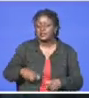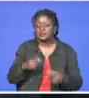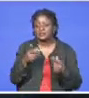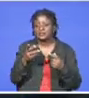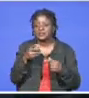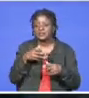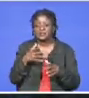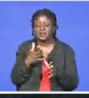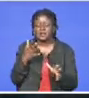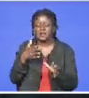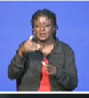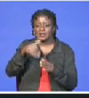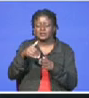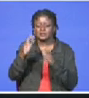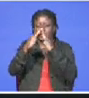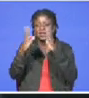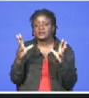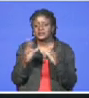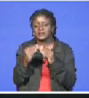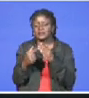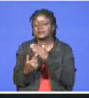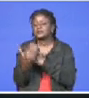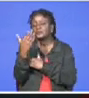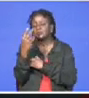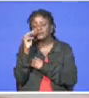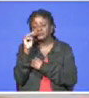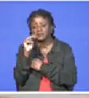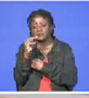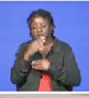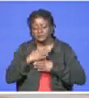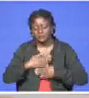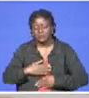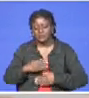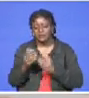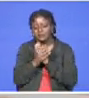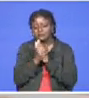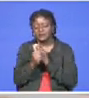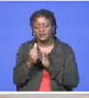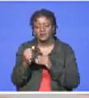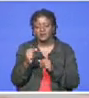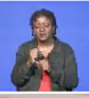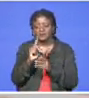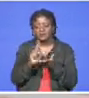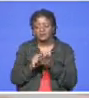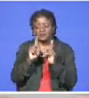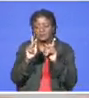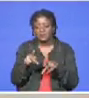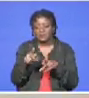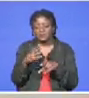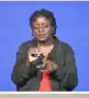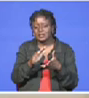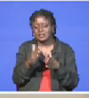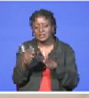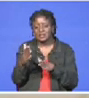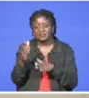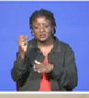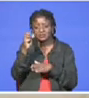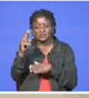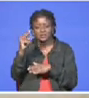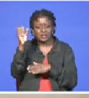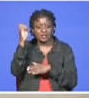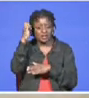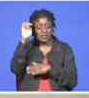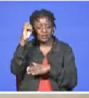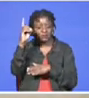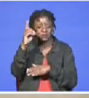Assembly this morning to view the body of veteran broadcaster and former parliamentarian, the late Sir Edward Charles Carter, whose